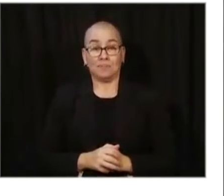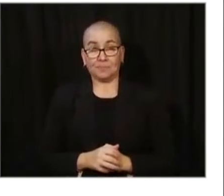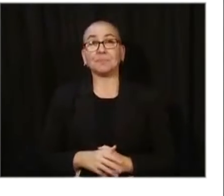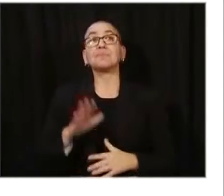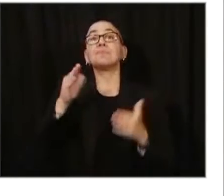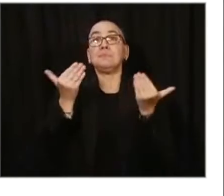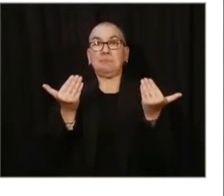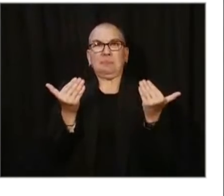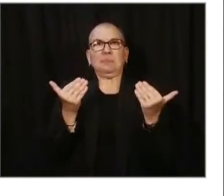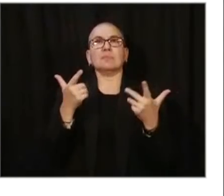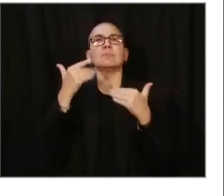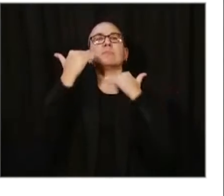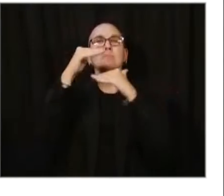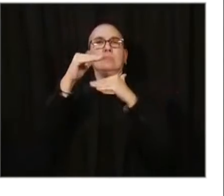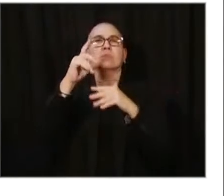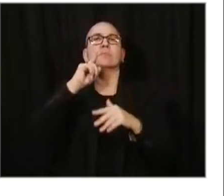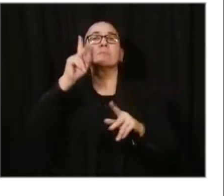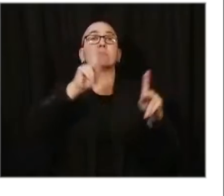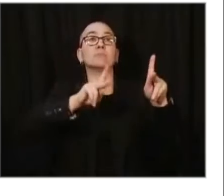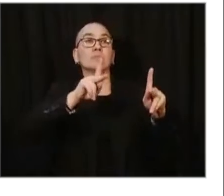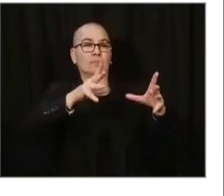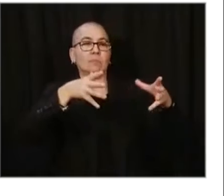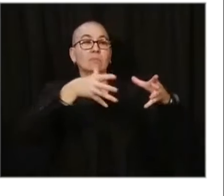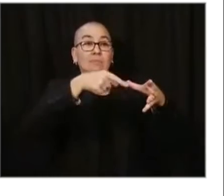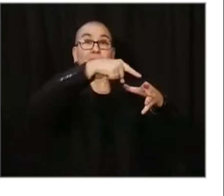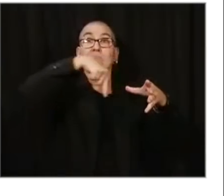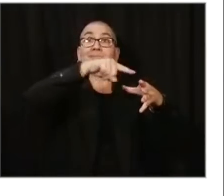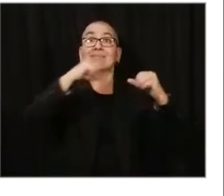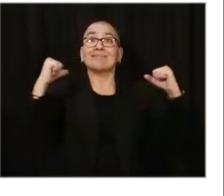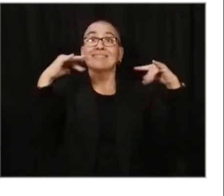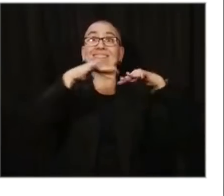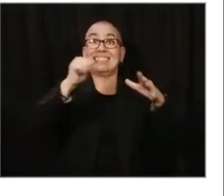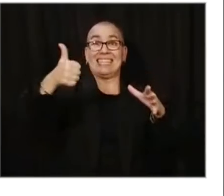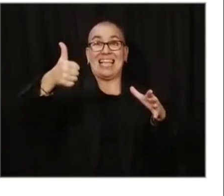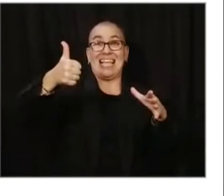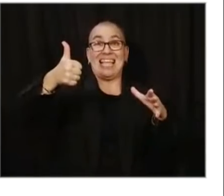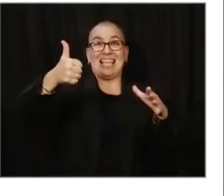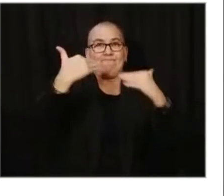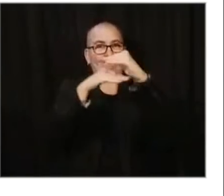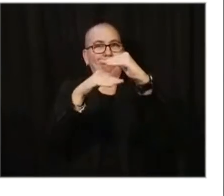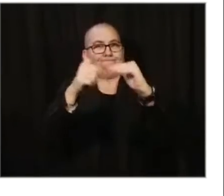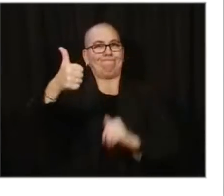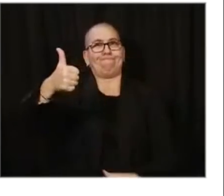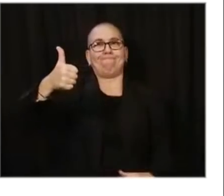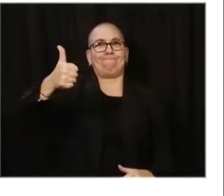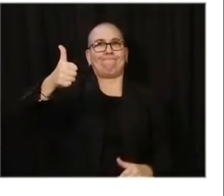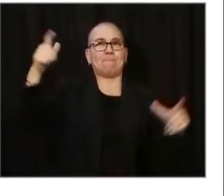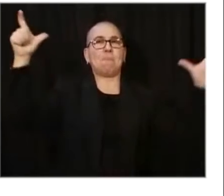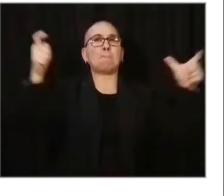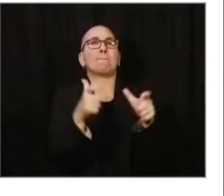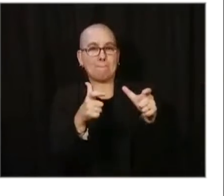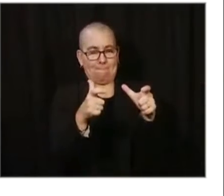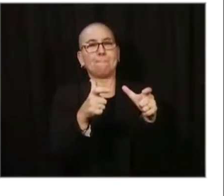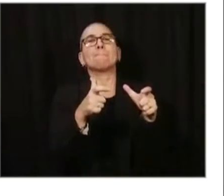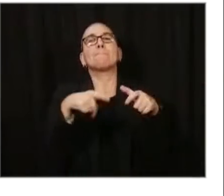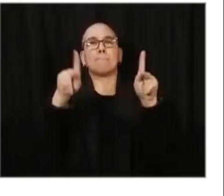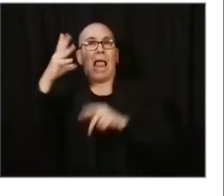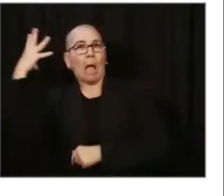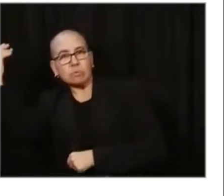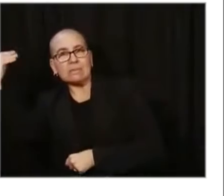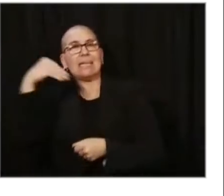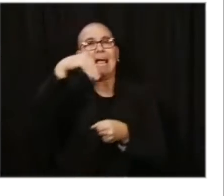outdoor gatherings. That just allows the two together to align. 3 households or less, including the host. You mix more